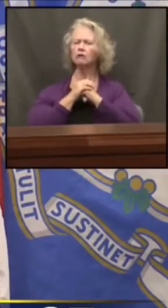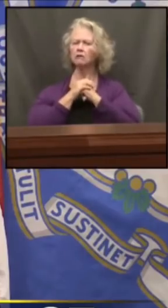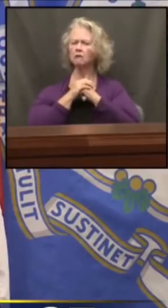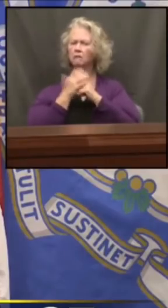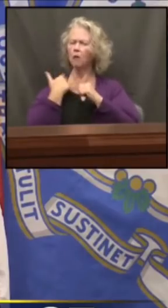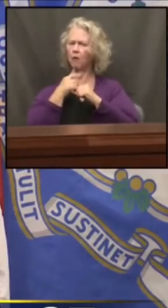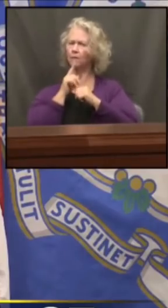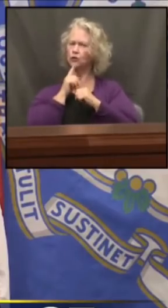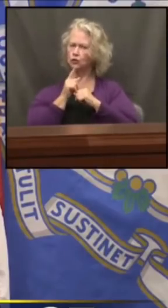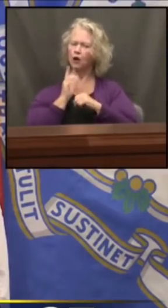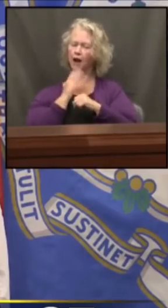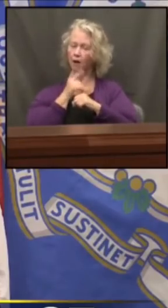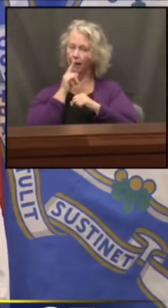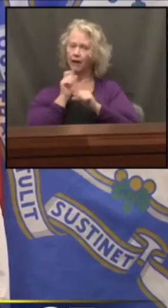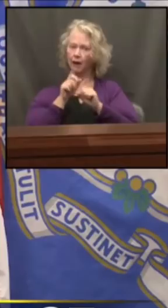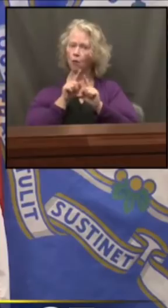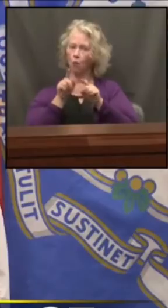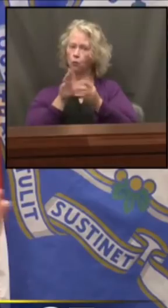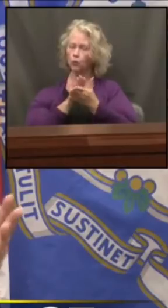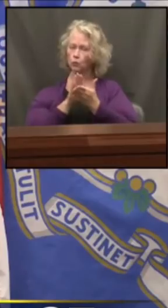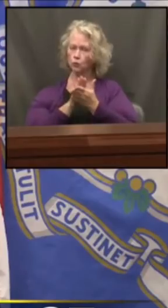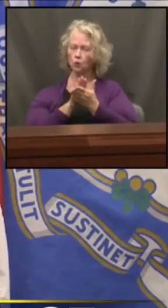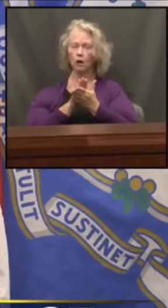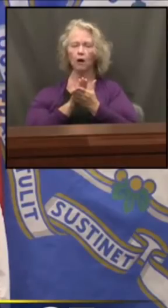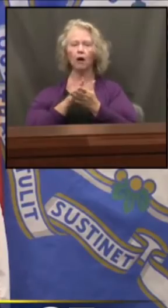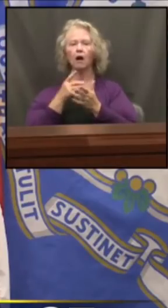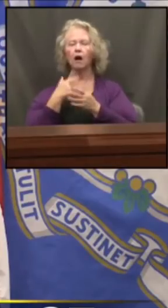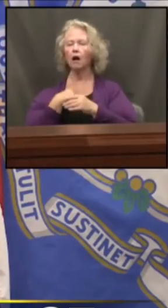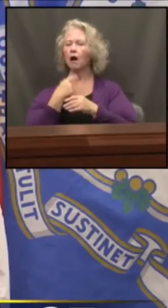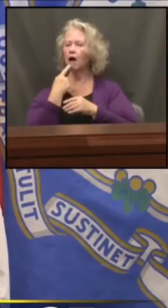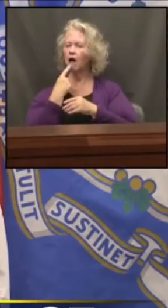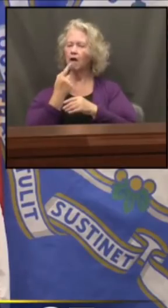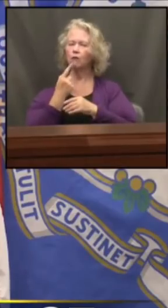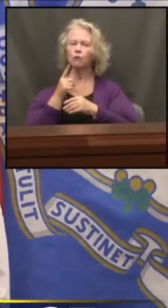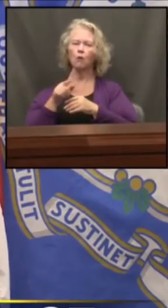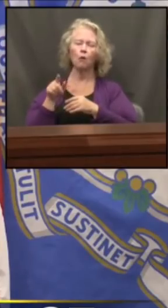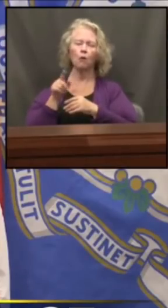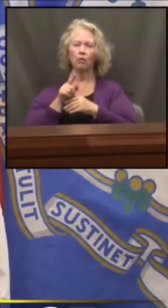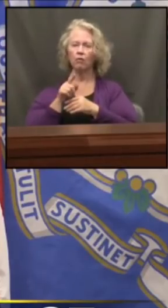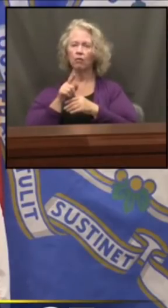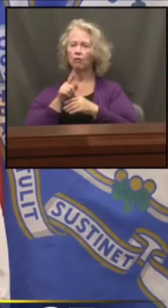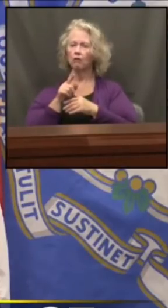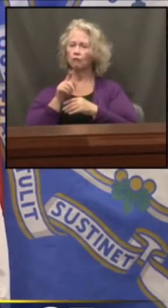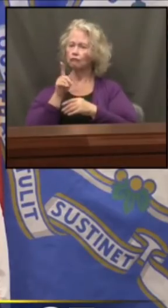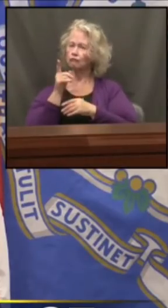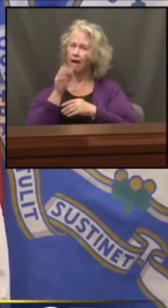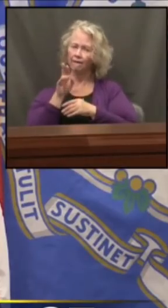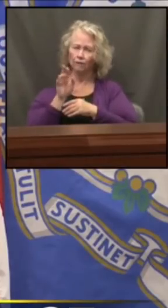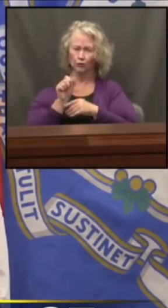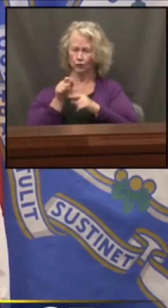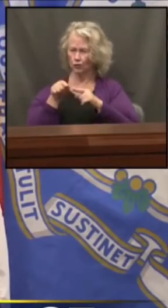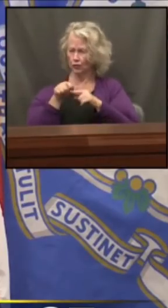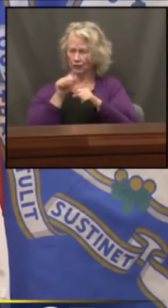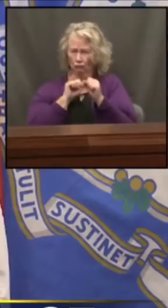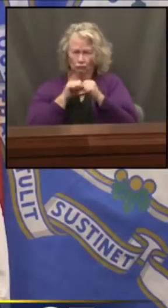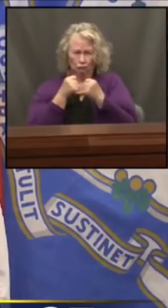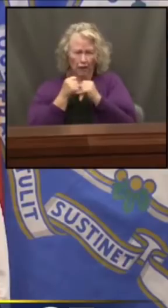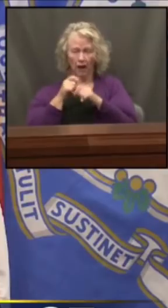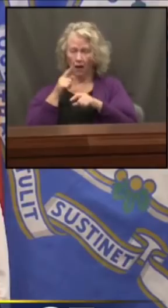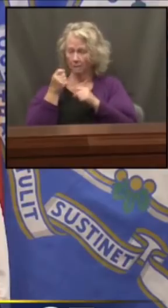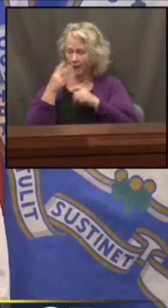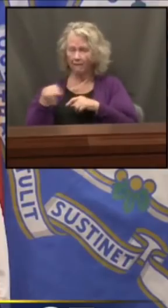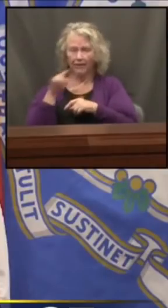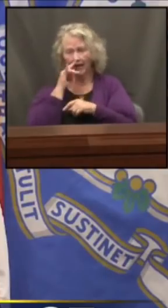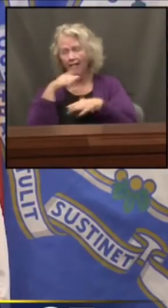kids are able to get to school. And I just tell the bus drivers, you're in a tight congregate setting, a bus, surrounded by kids who aren't